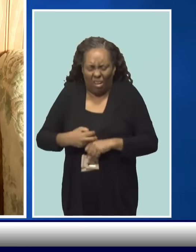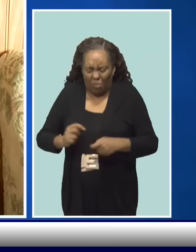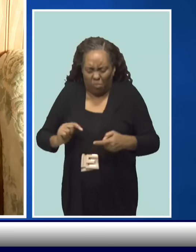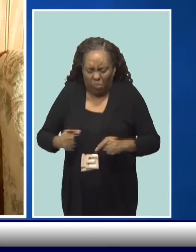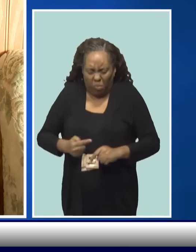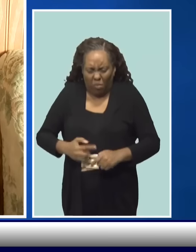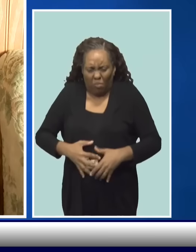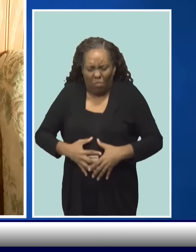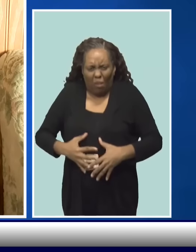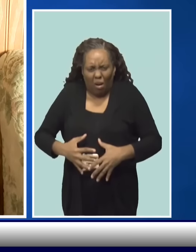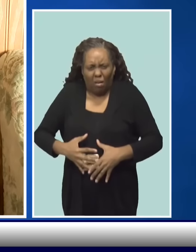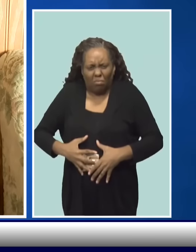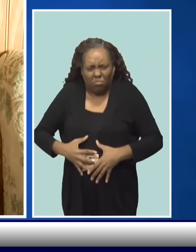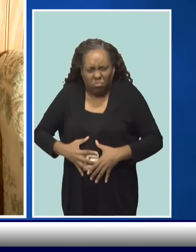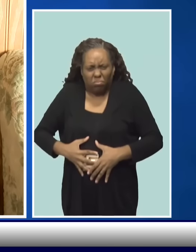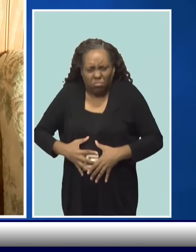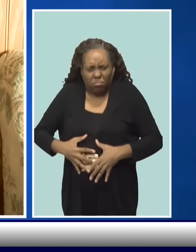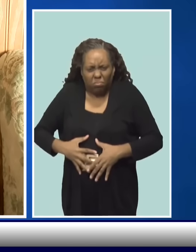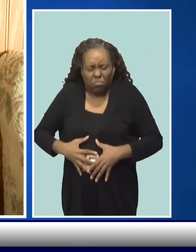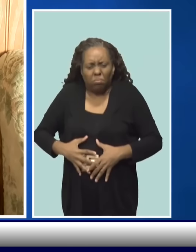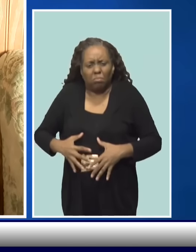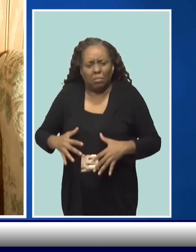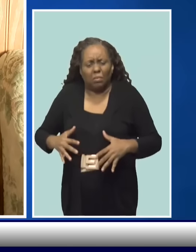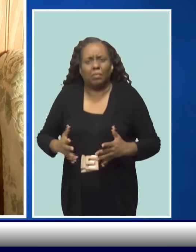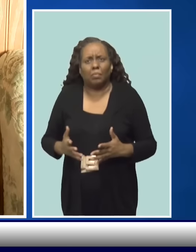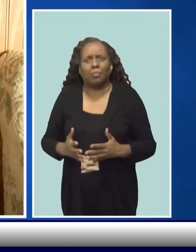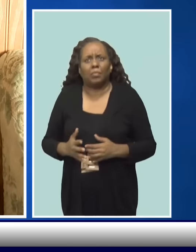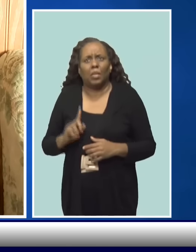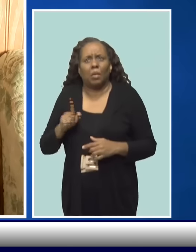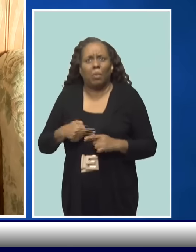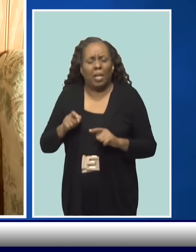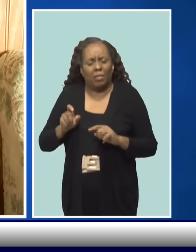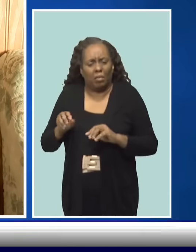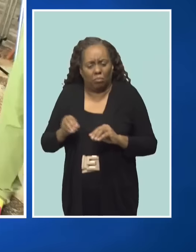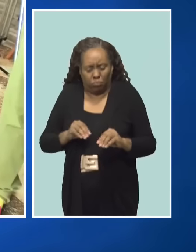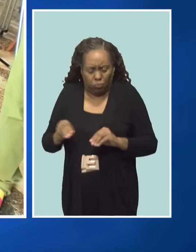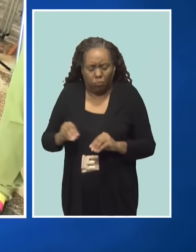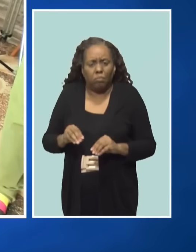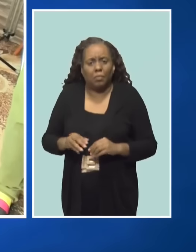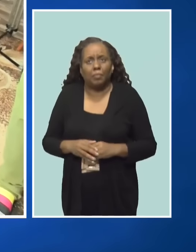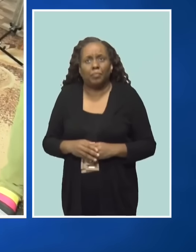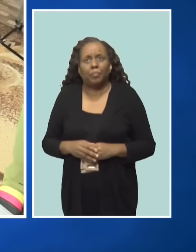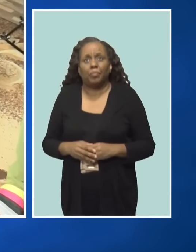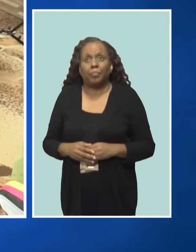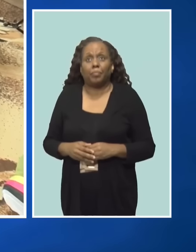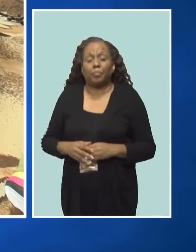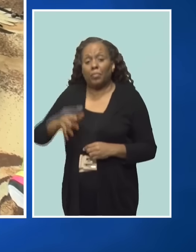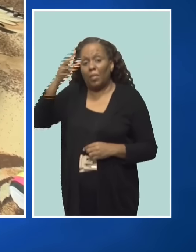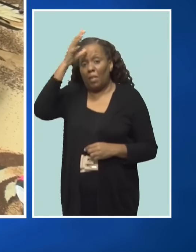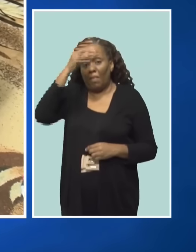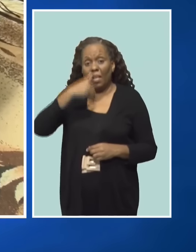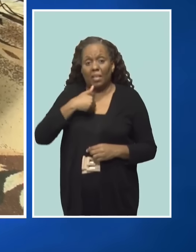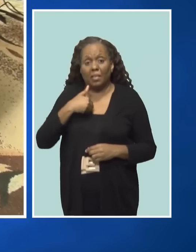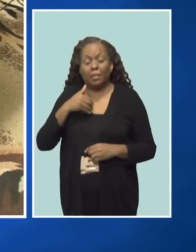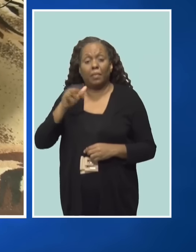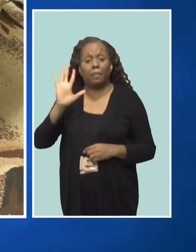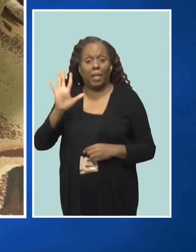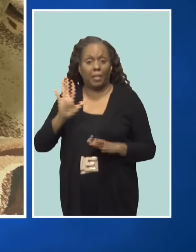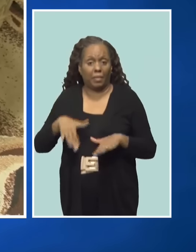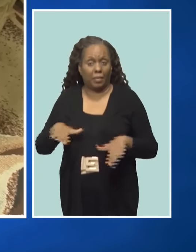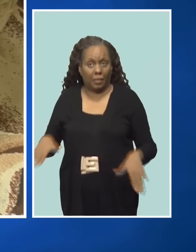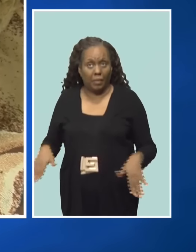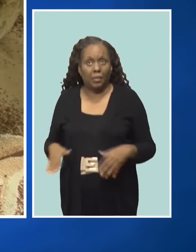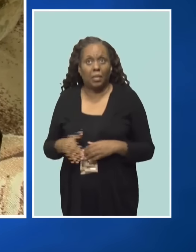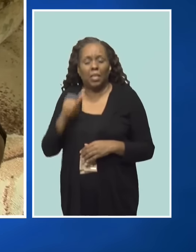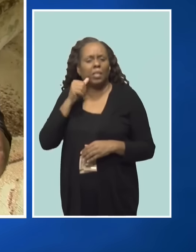a little more painful for her at times when she has to move around and stuff. The father of five says his daughter, who often tells him